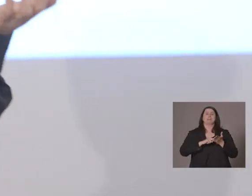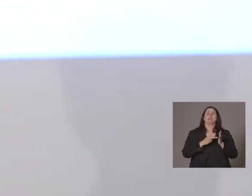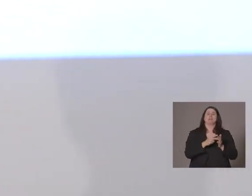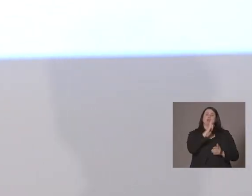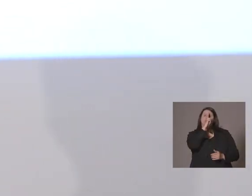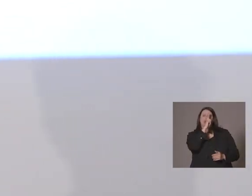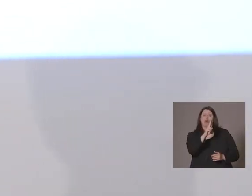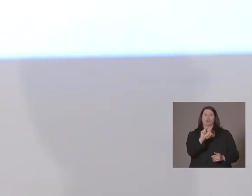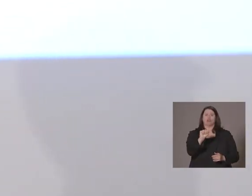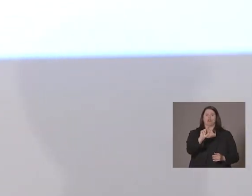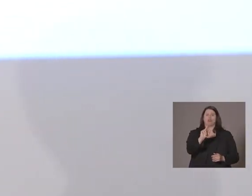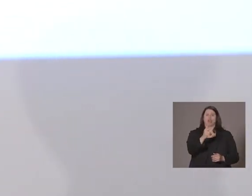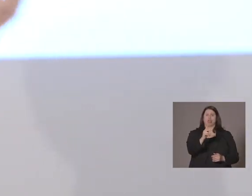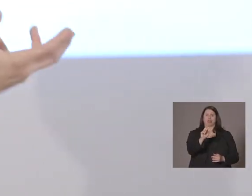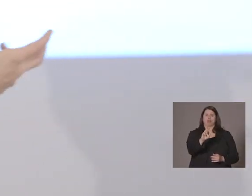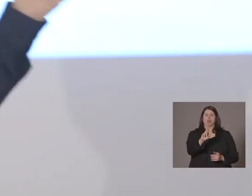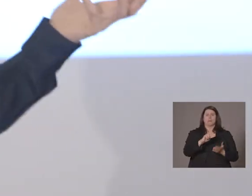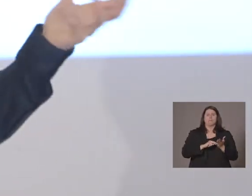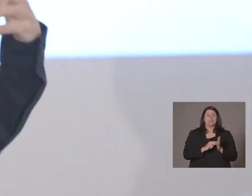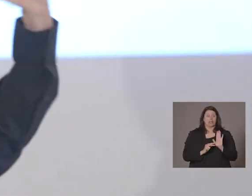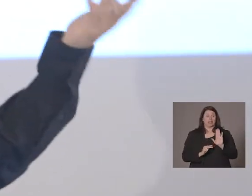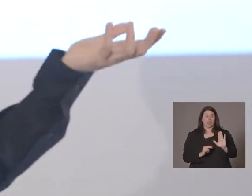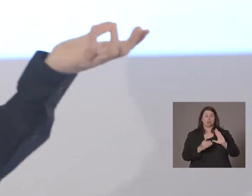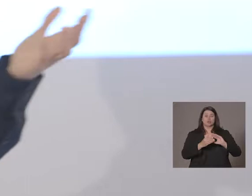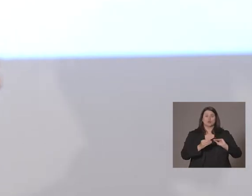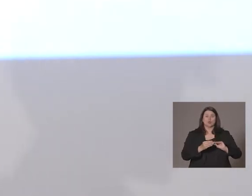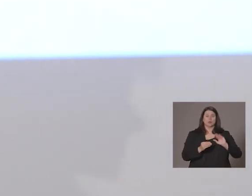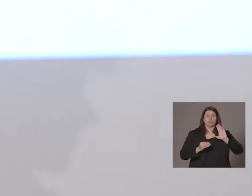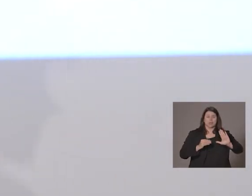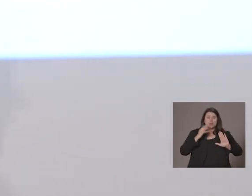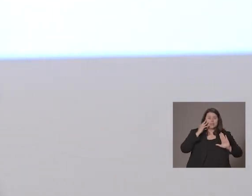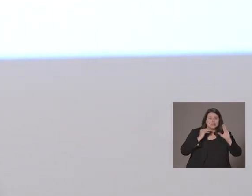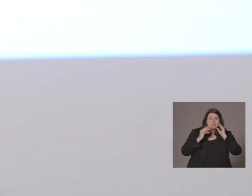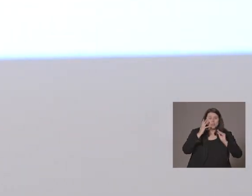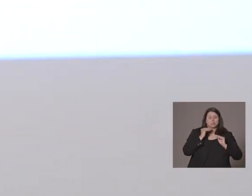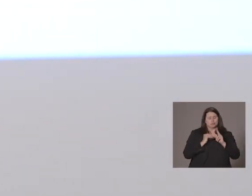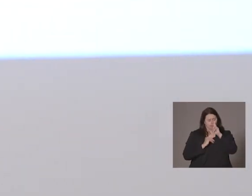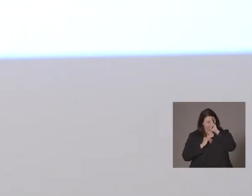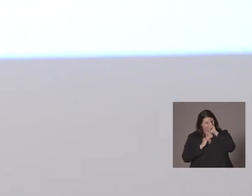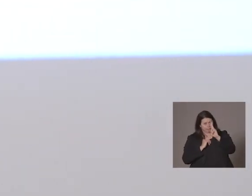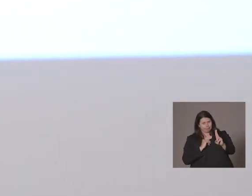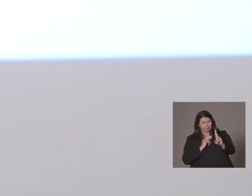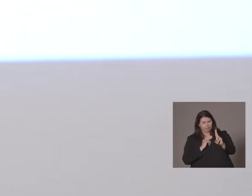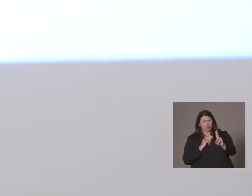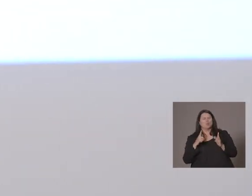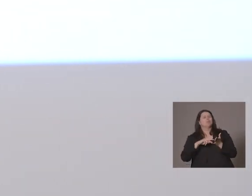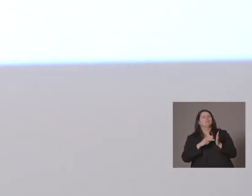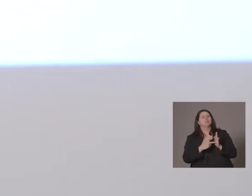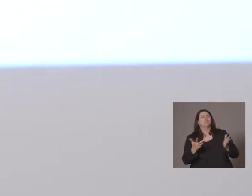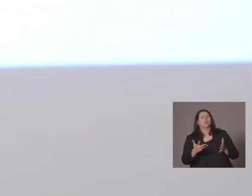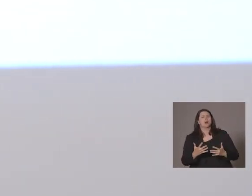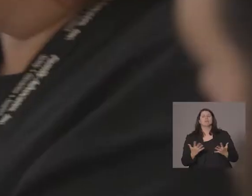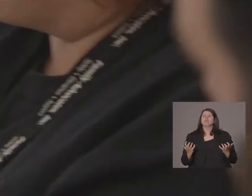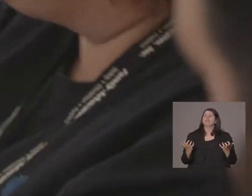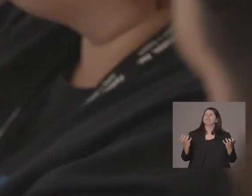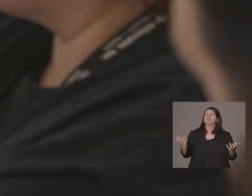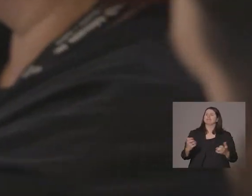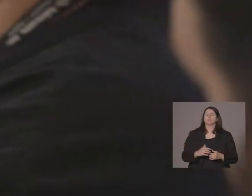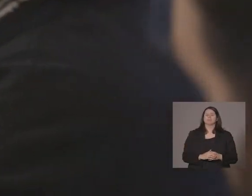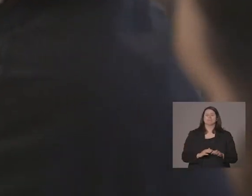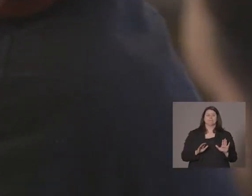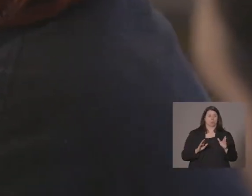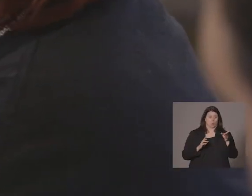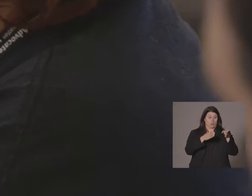to honor the author of who's sharing experiences? My name's Norma. I'd like to honor